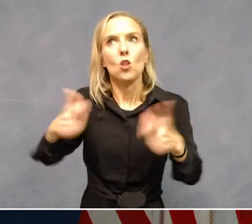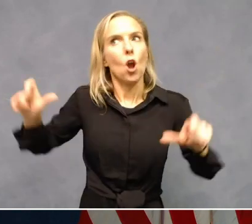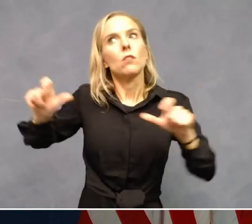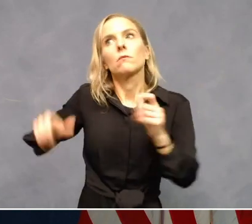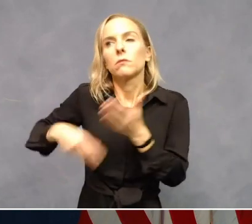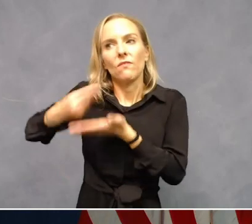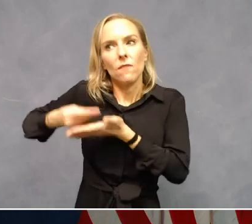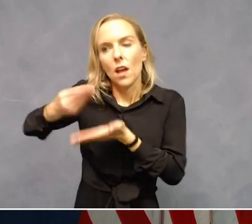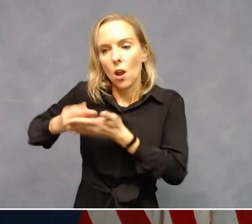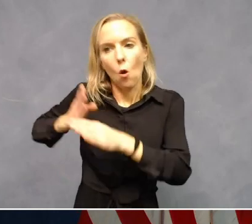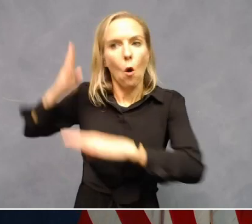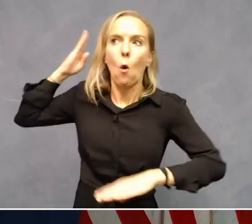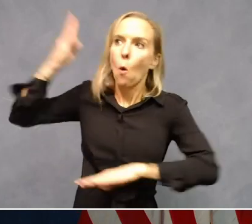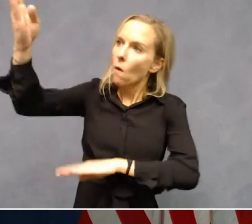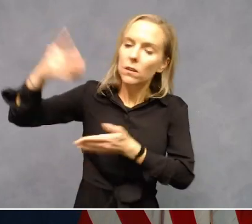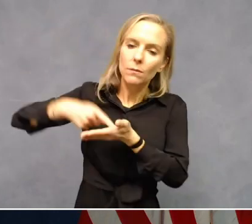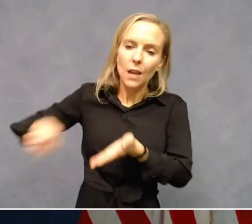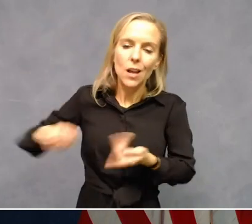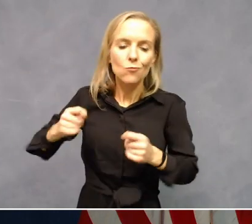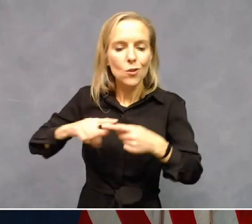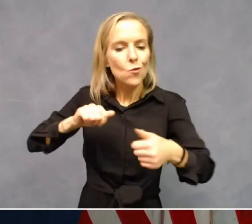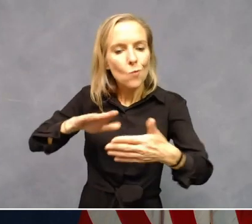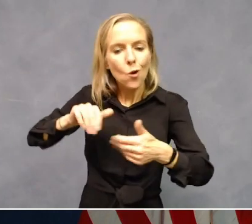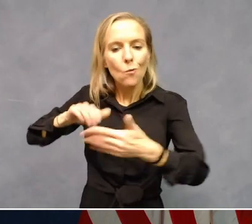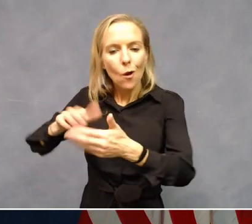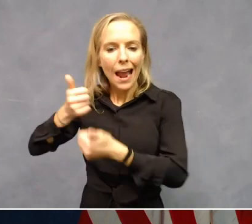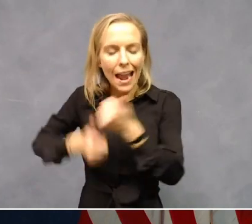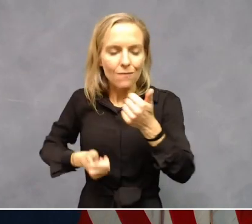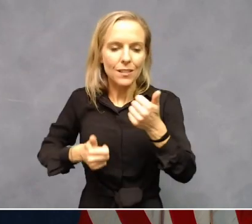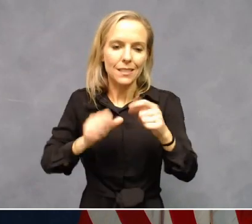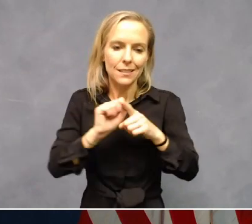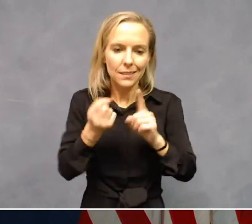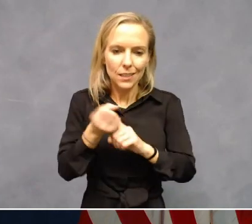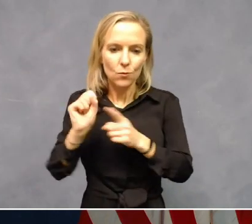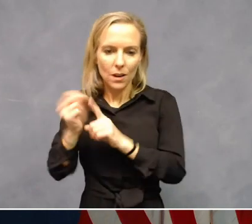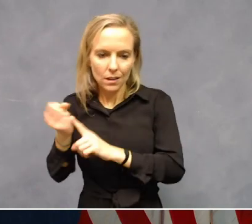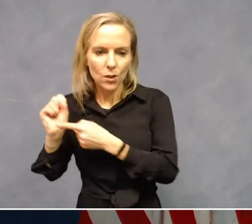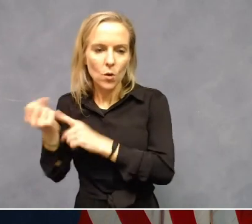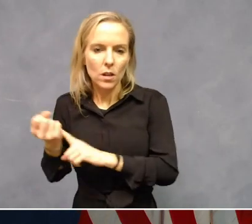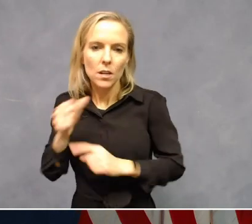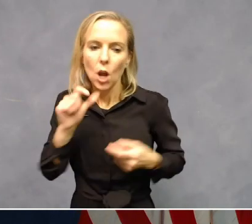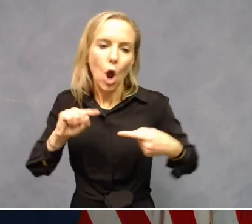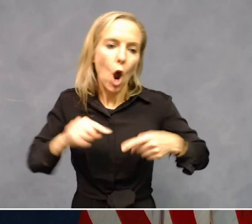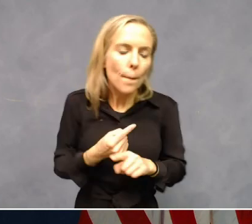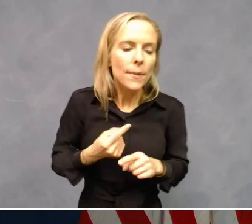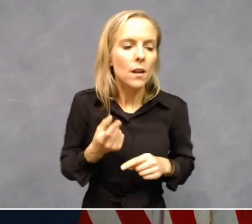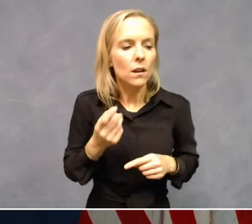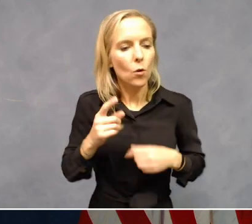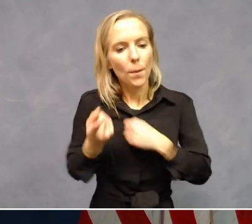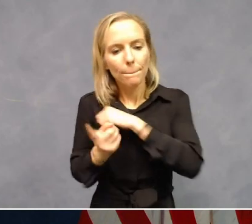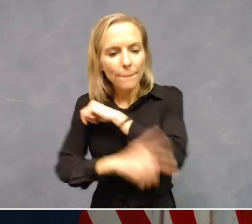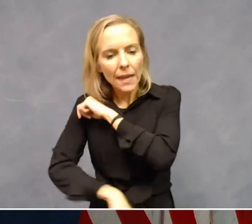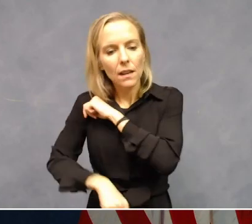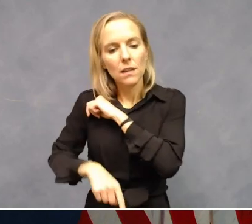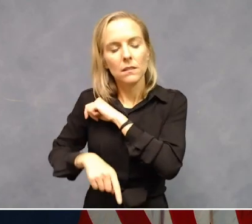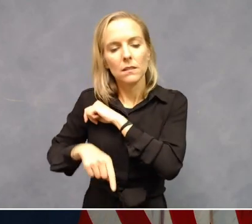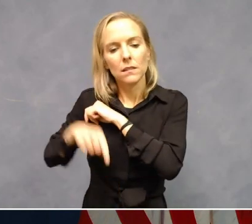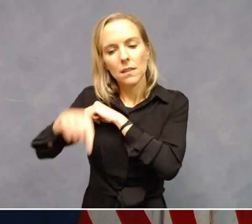we're gonna try to approach each situation in a way that doesn't harm or penalize the